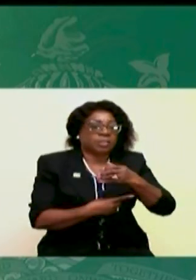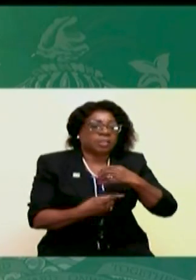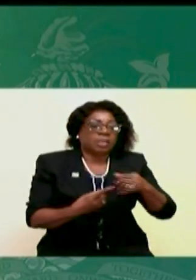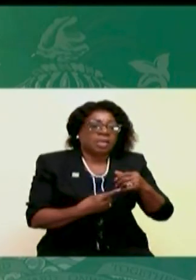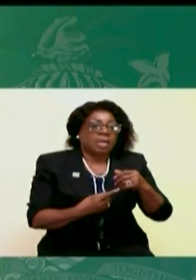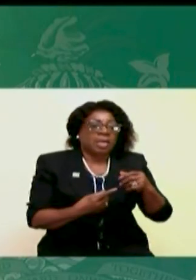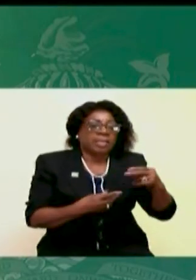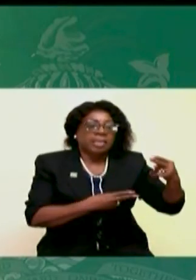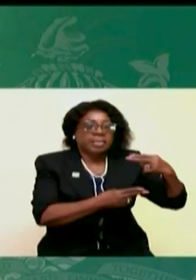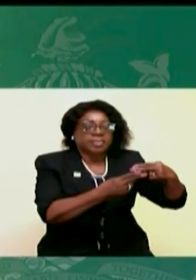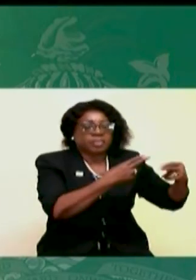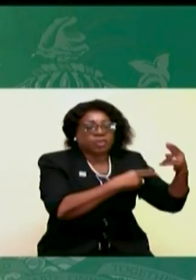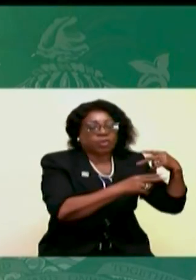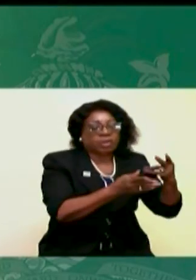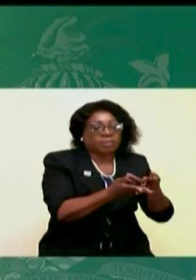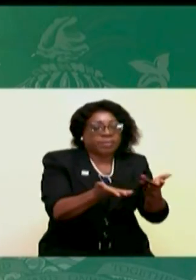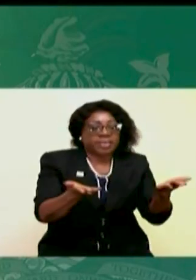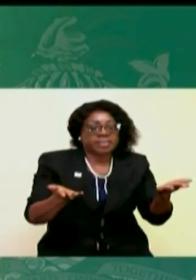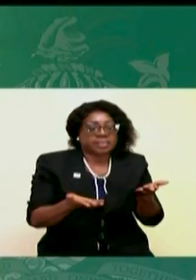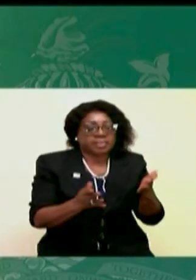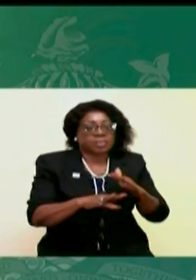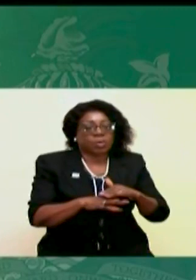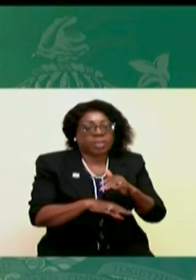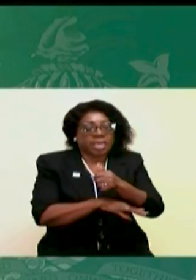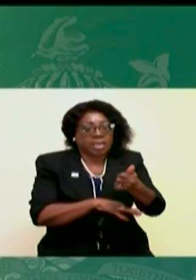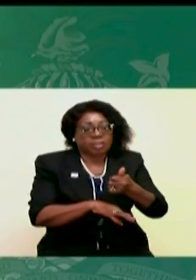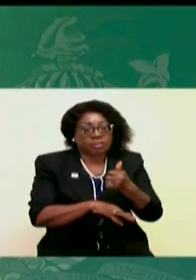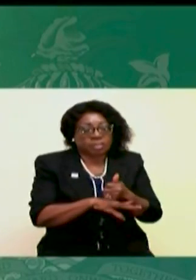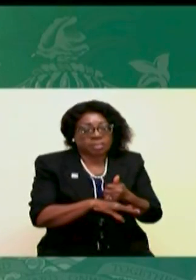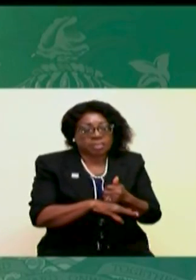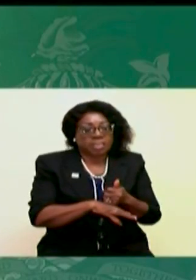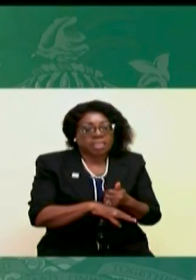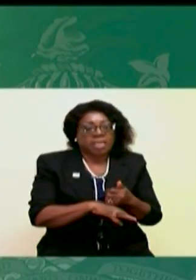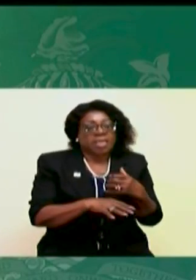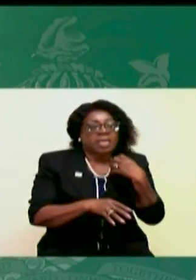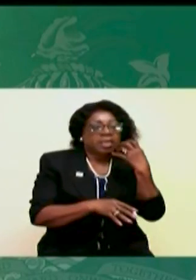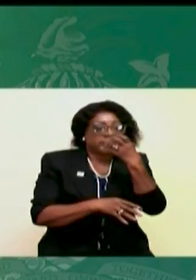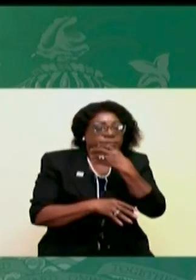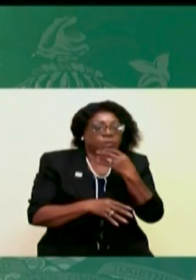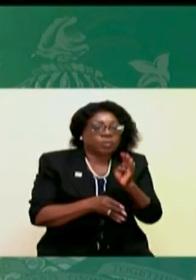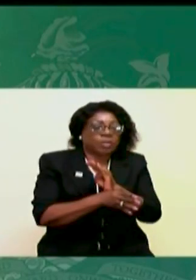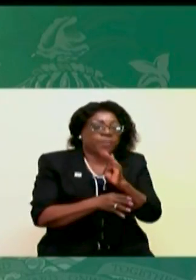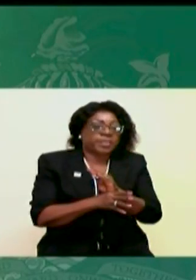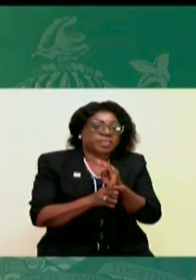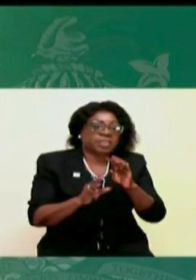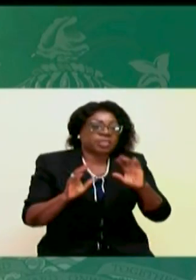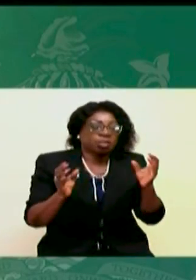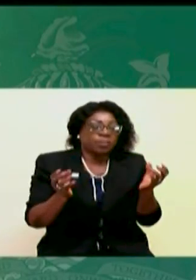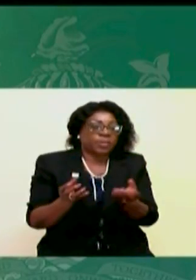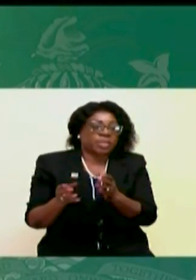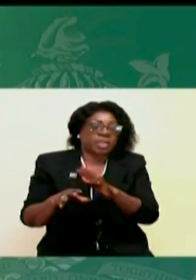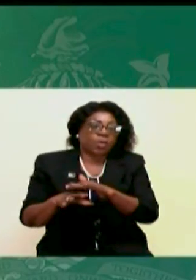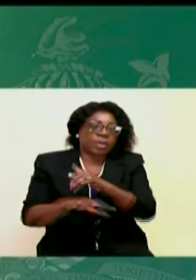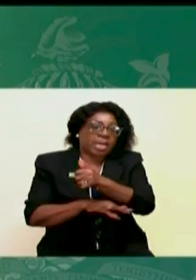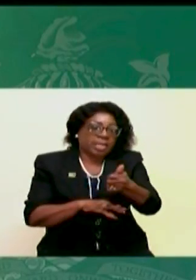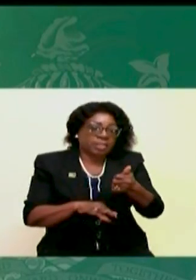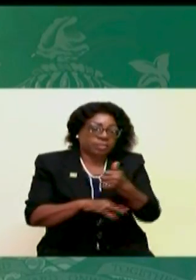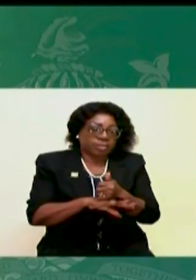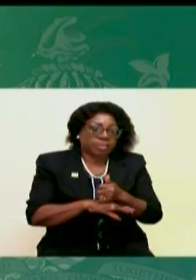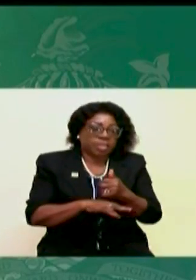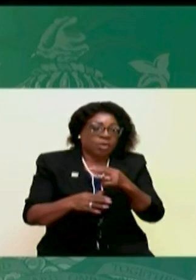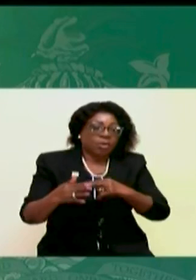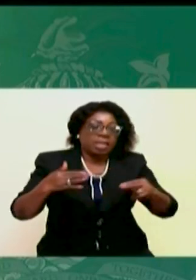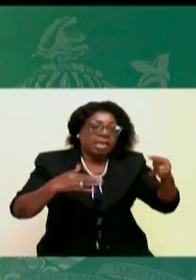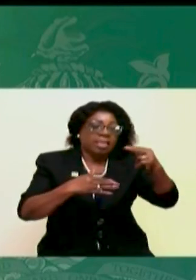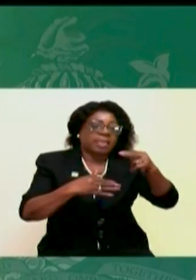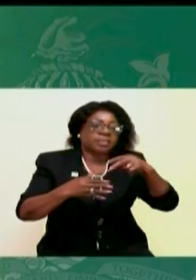sites on Andras. I recently spoke to the business community in Andras at the Andras Business Outlook and highlighted the